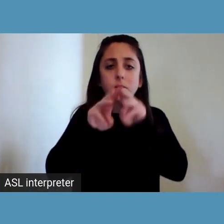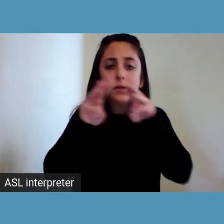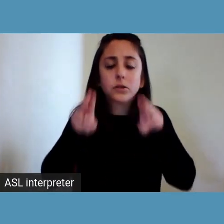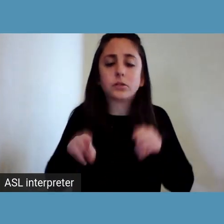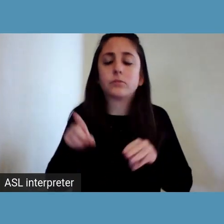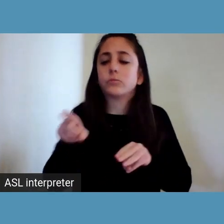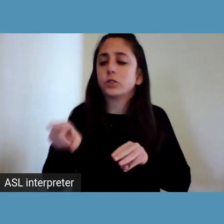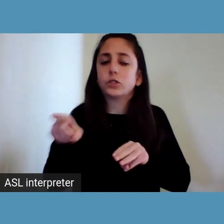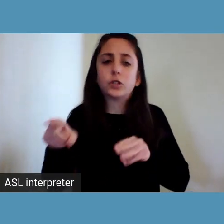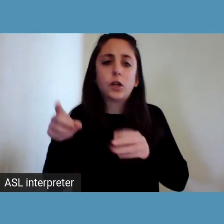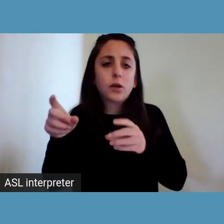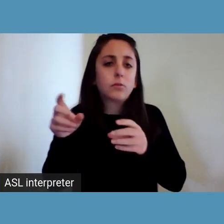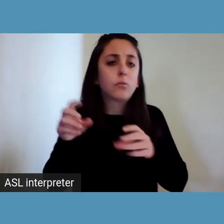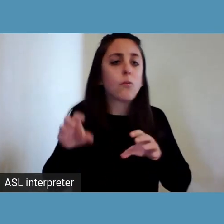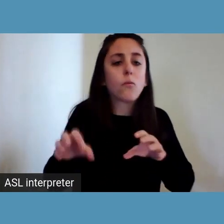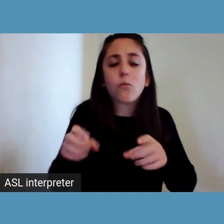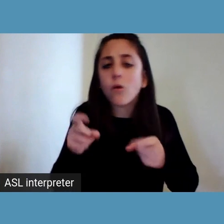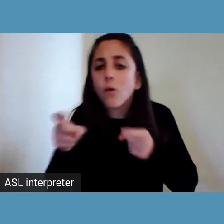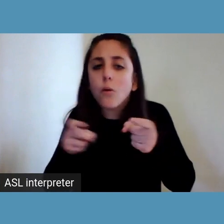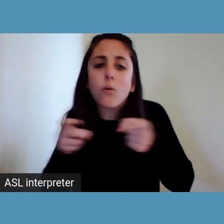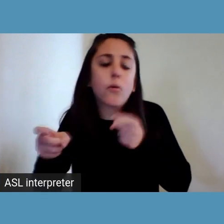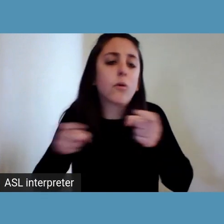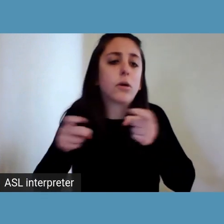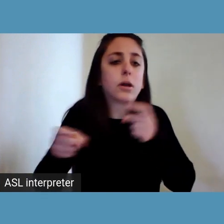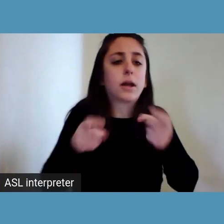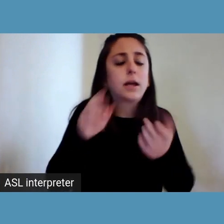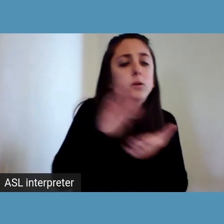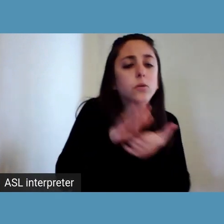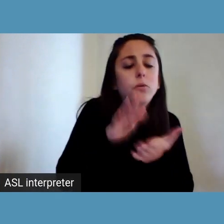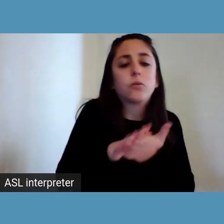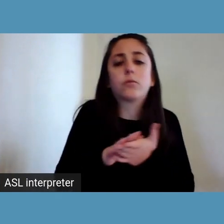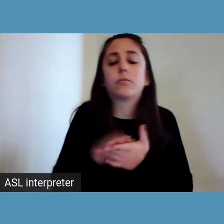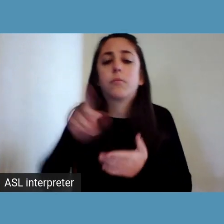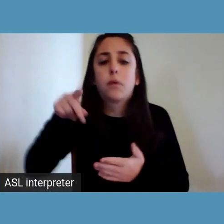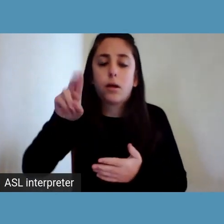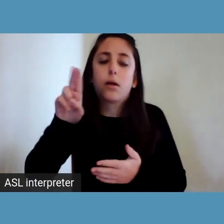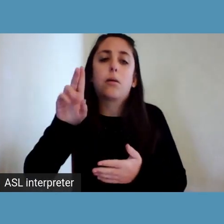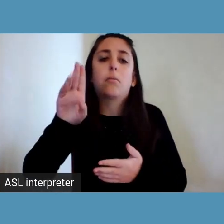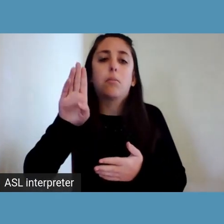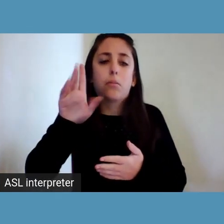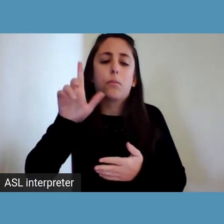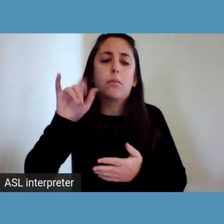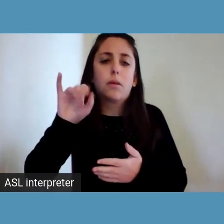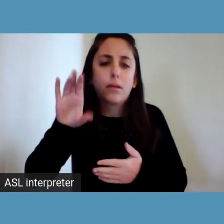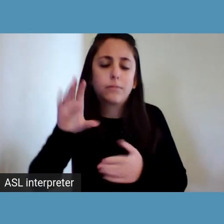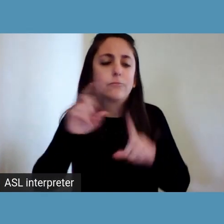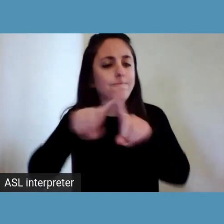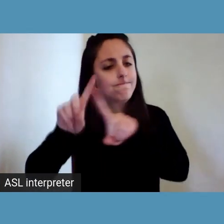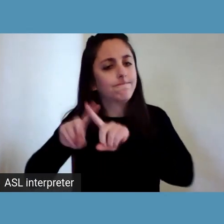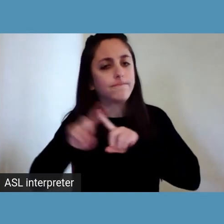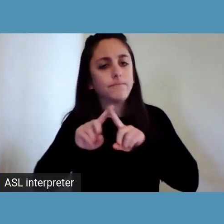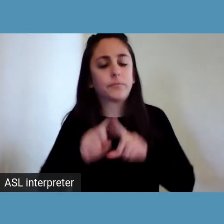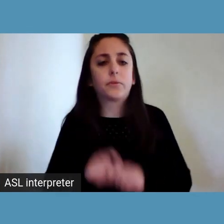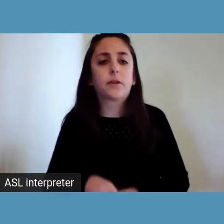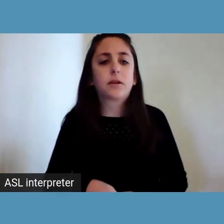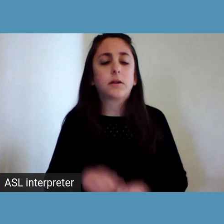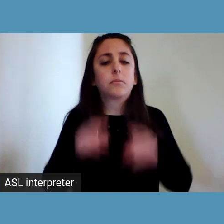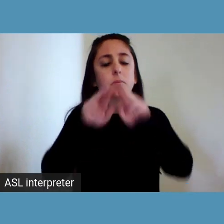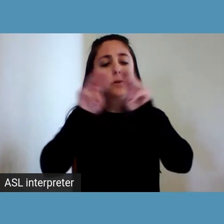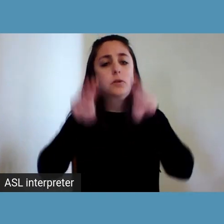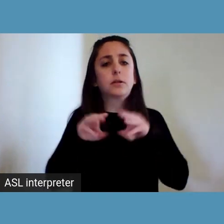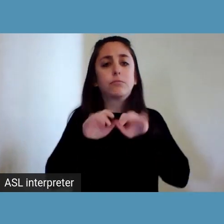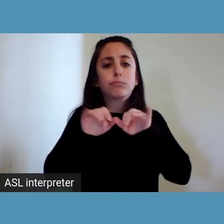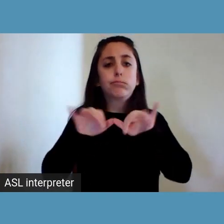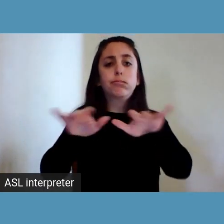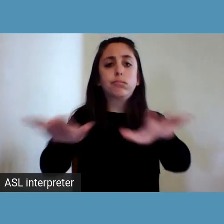Emily coordinates school programs, public programs, exhibit development, and more. As part of the museum's outreach, Emily writes an